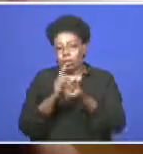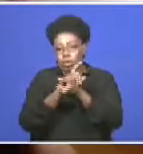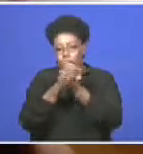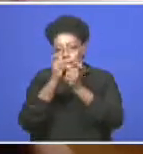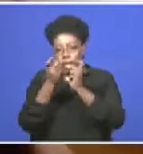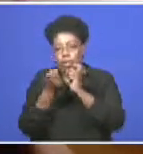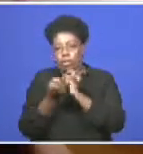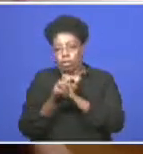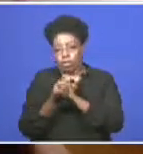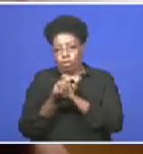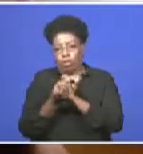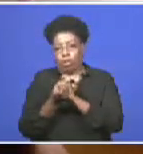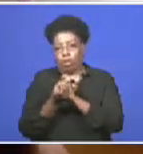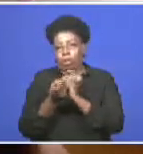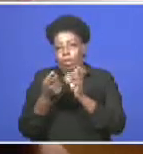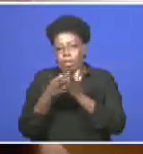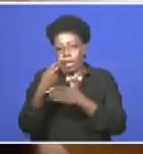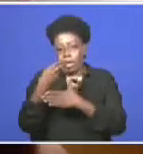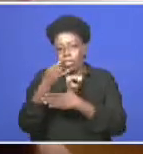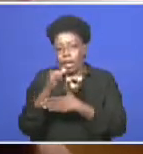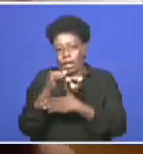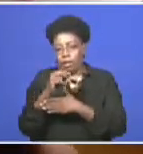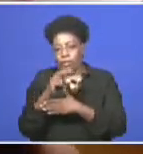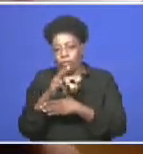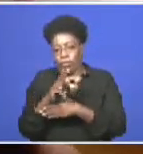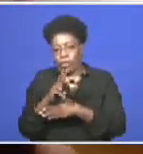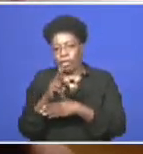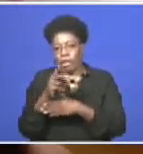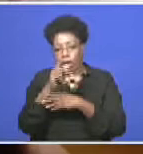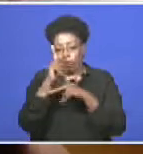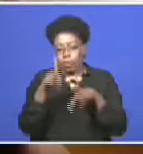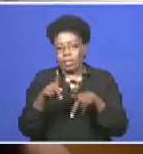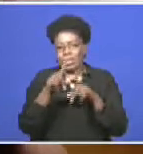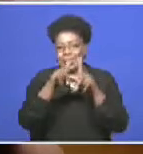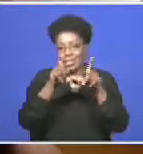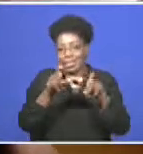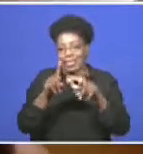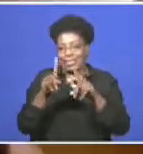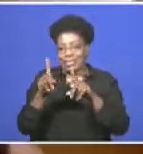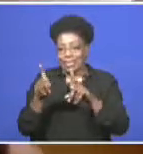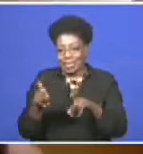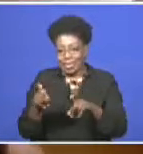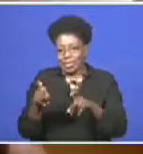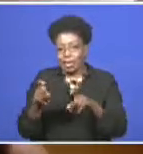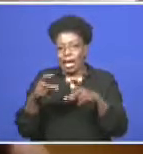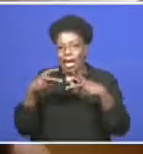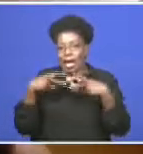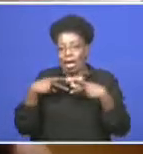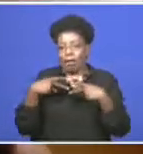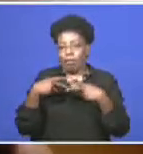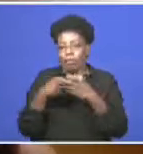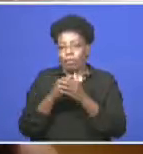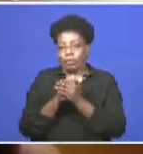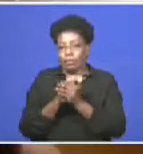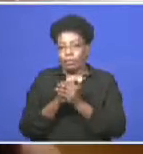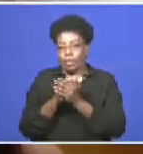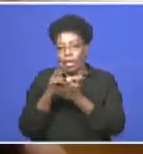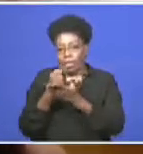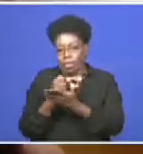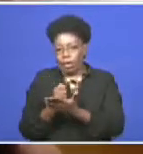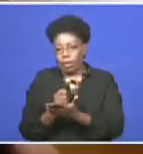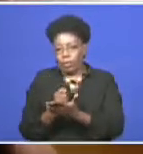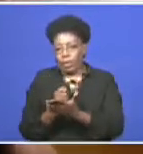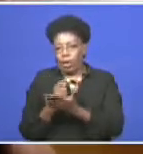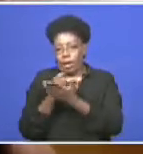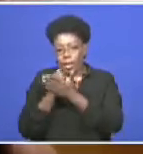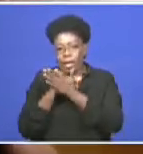HIV to make sure that everybody is tested, to make sure that everybody that is tested has access to therapy and